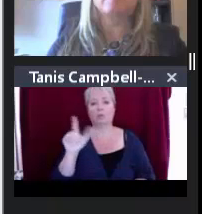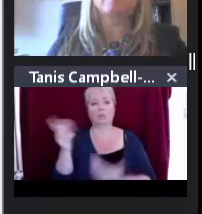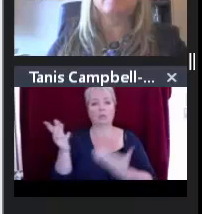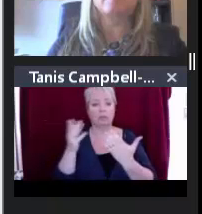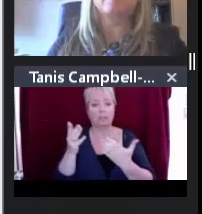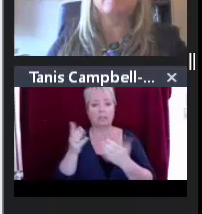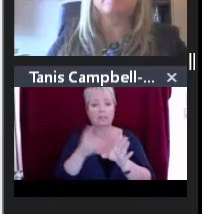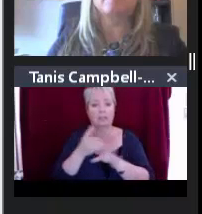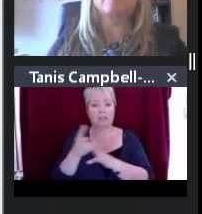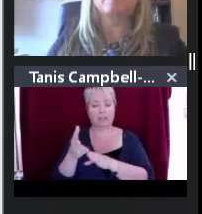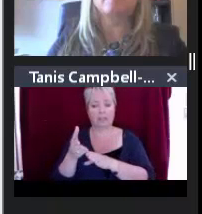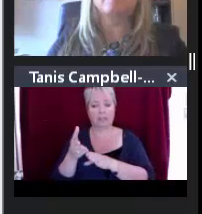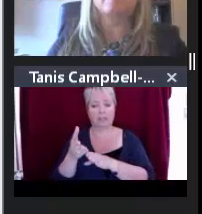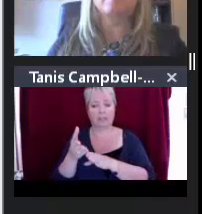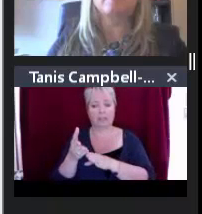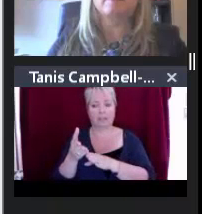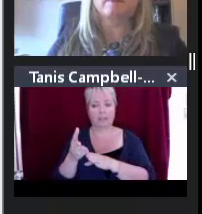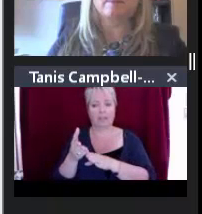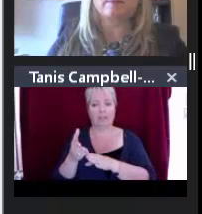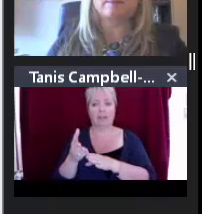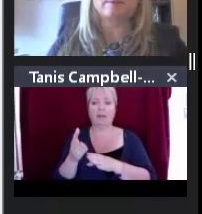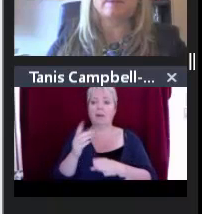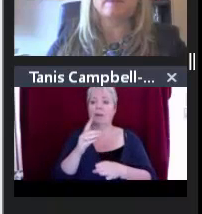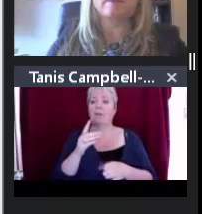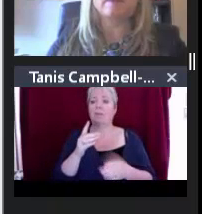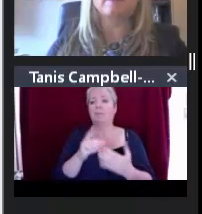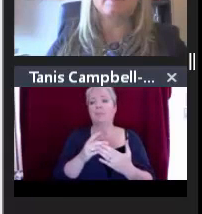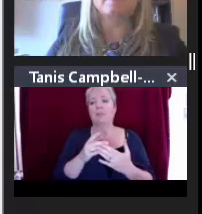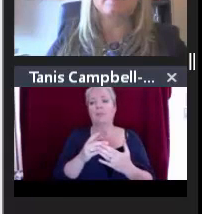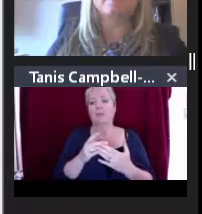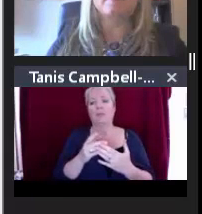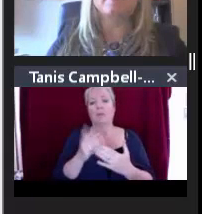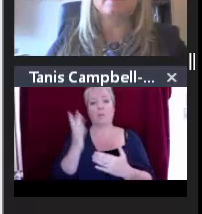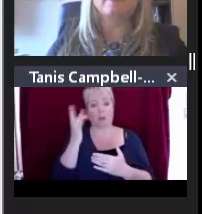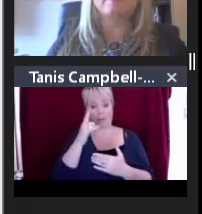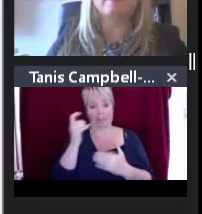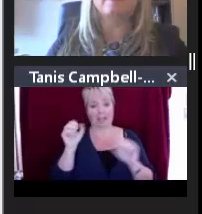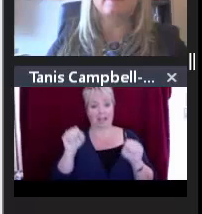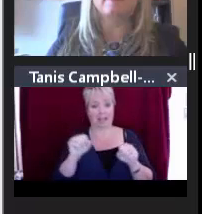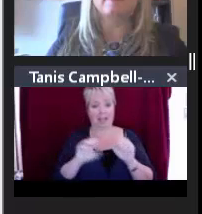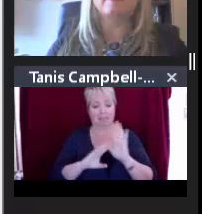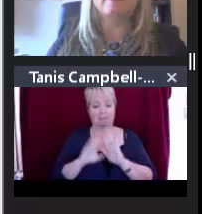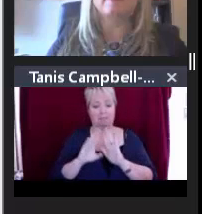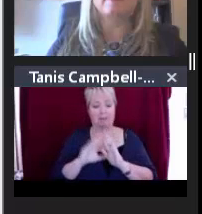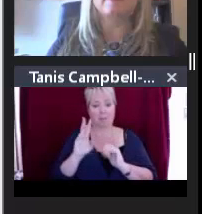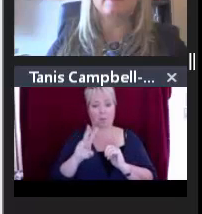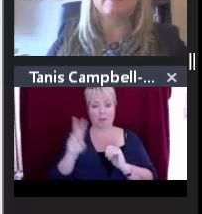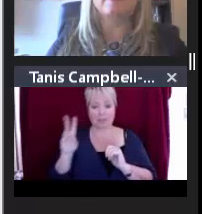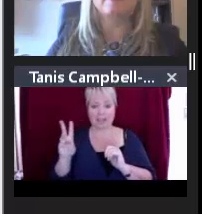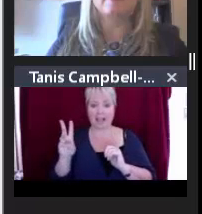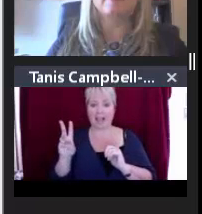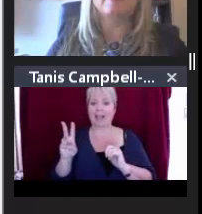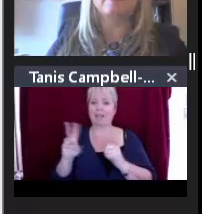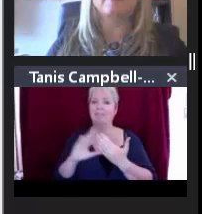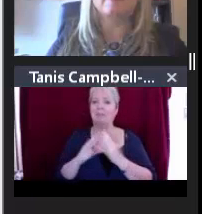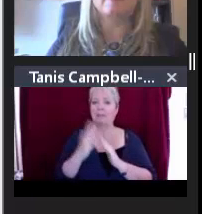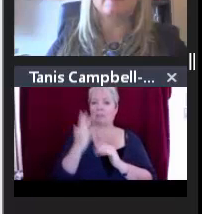now I cannot only make websites look nice and usable, but